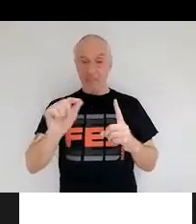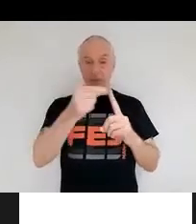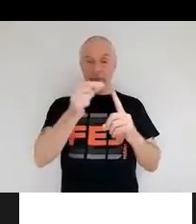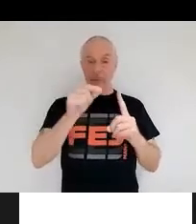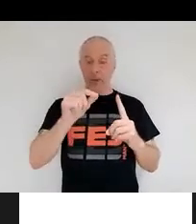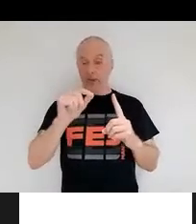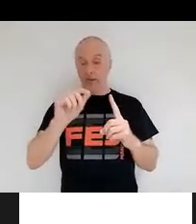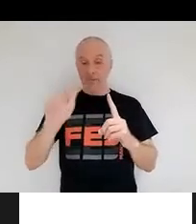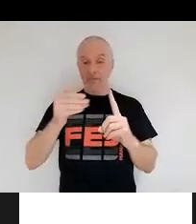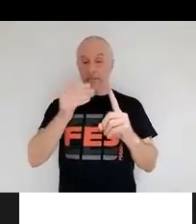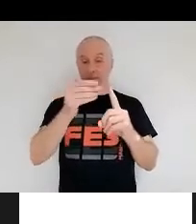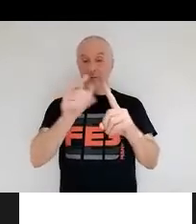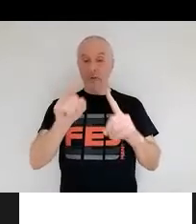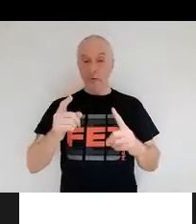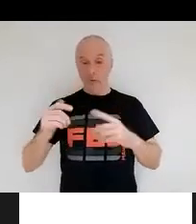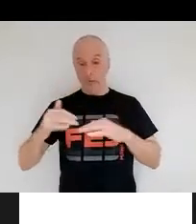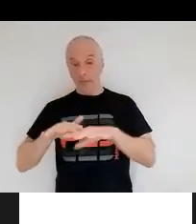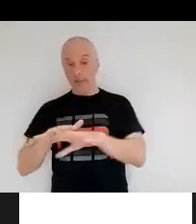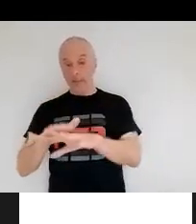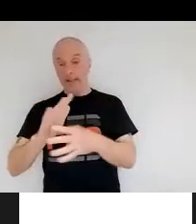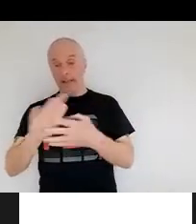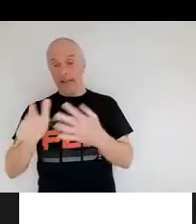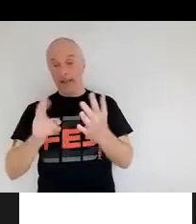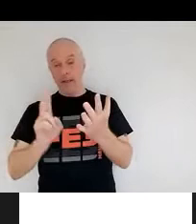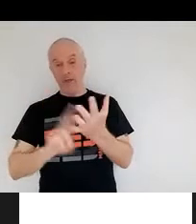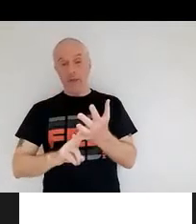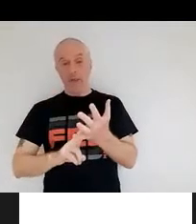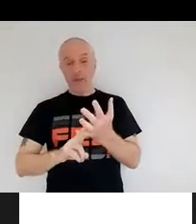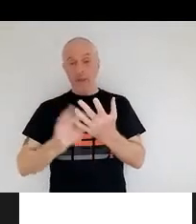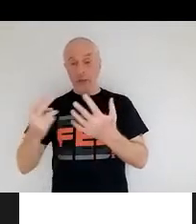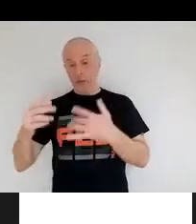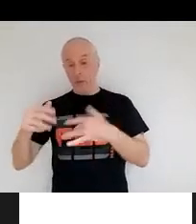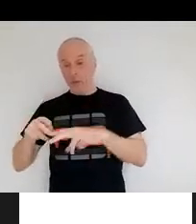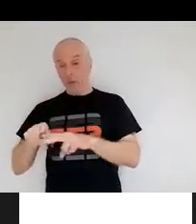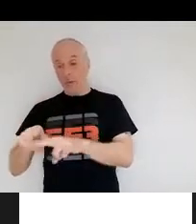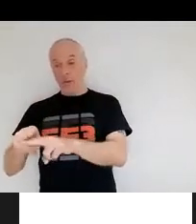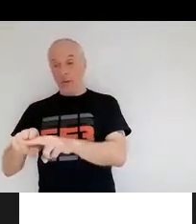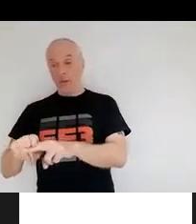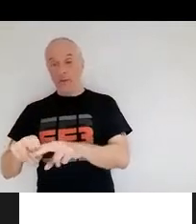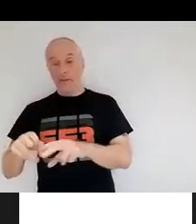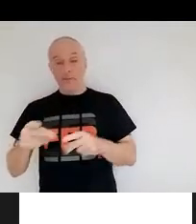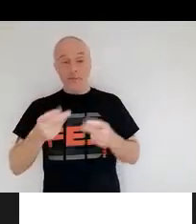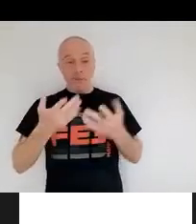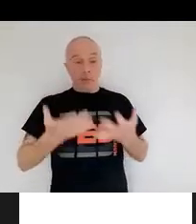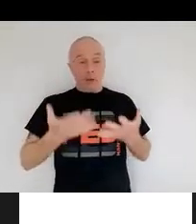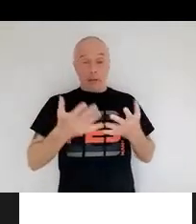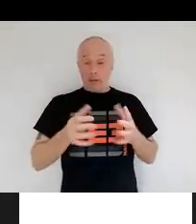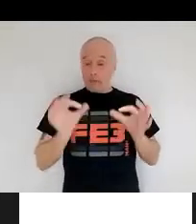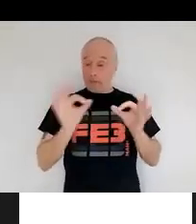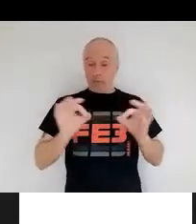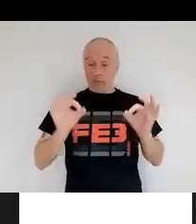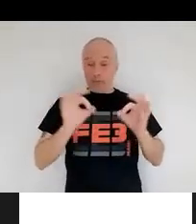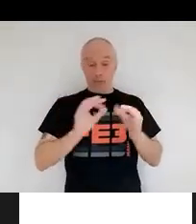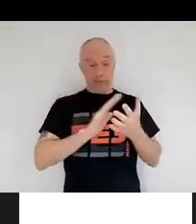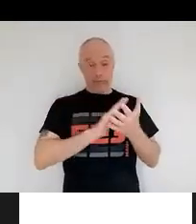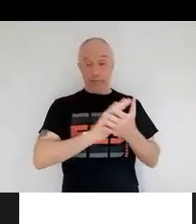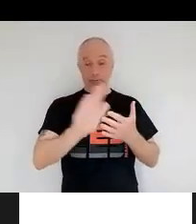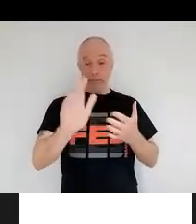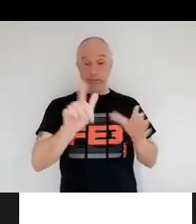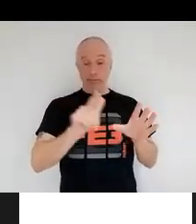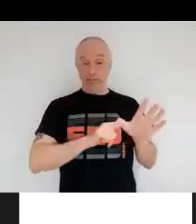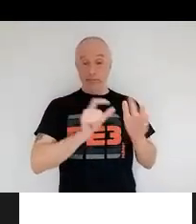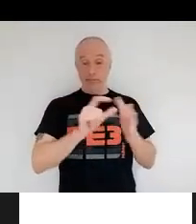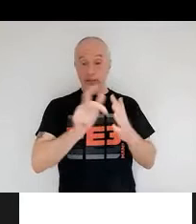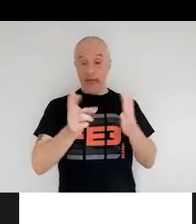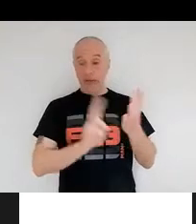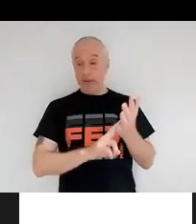the system? So at the moment, we have no hydrogen at all, really. The only hydrogen market